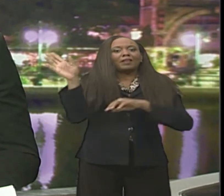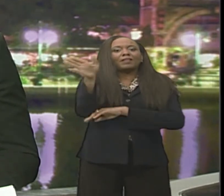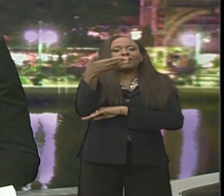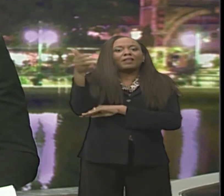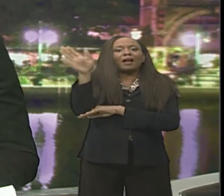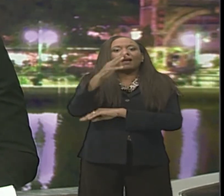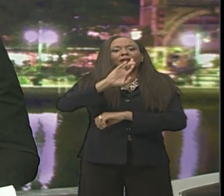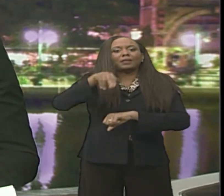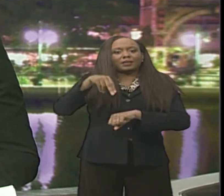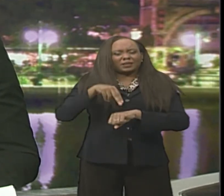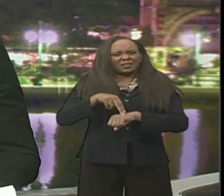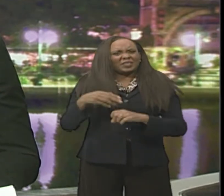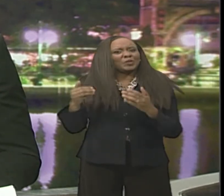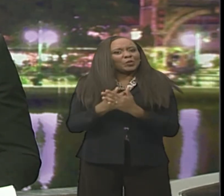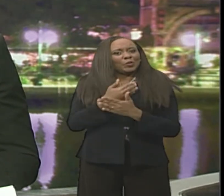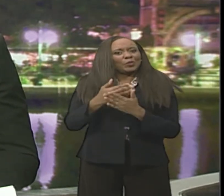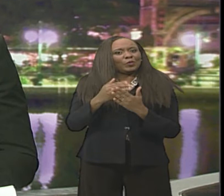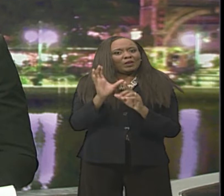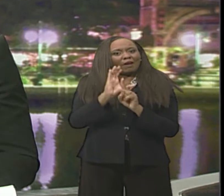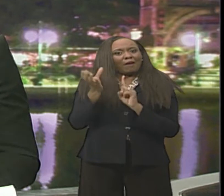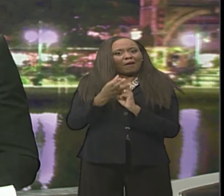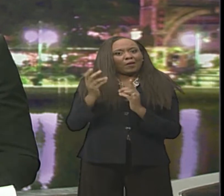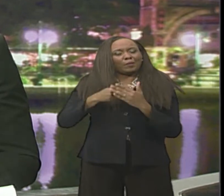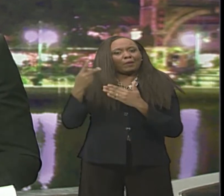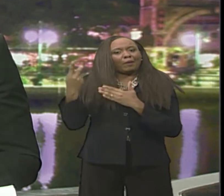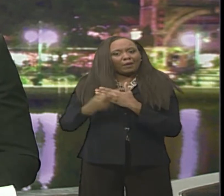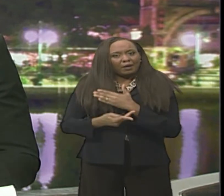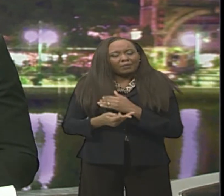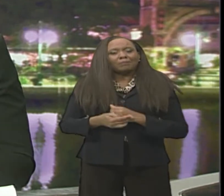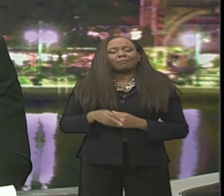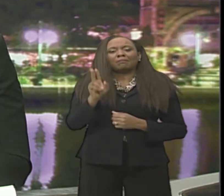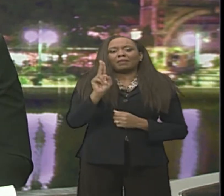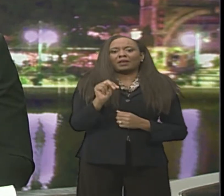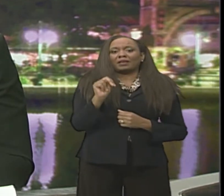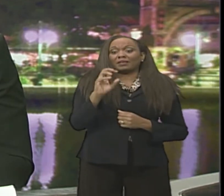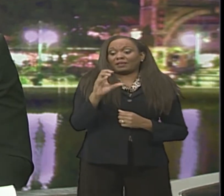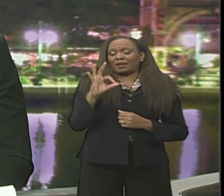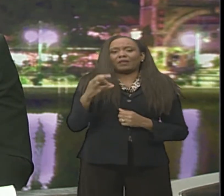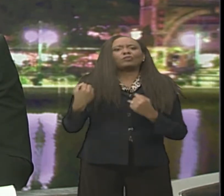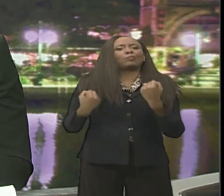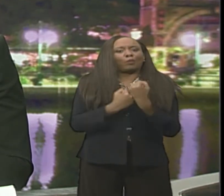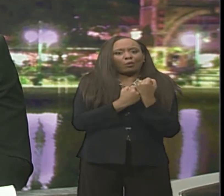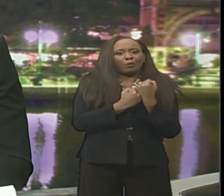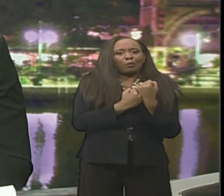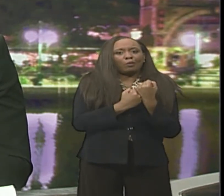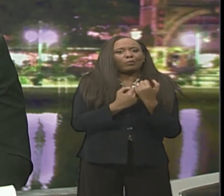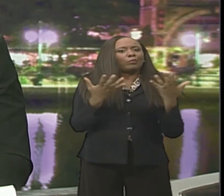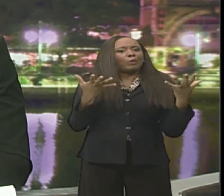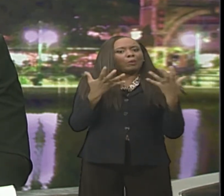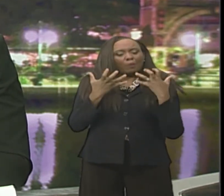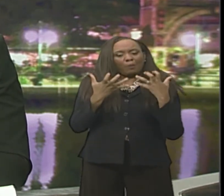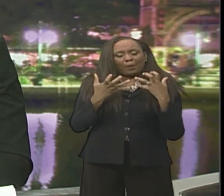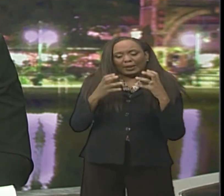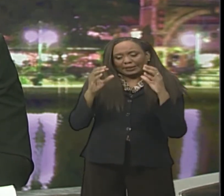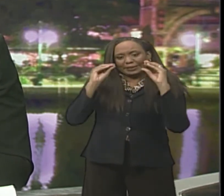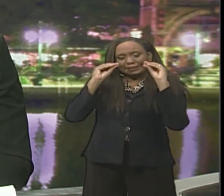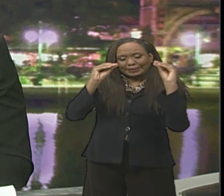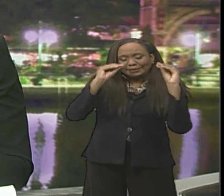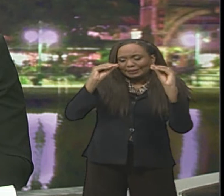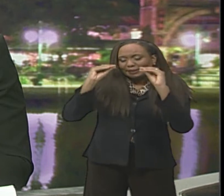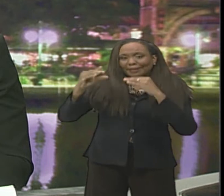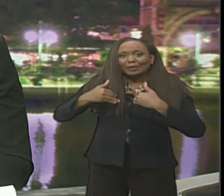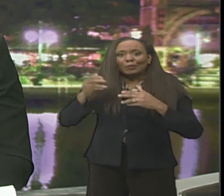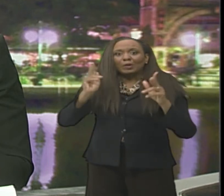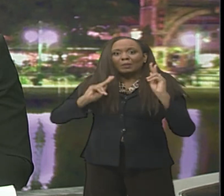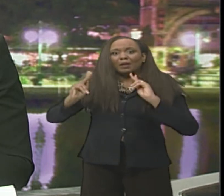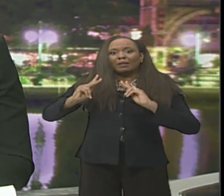joint cultural program endorsed by the National Cultural Foundation that's seeking to pass on the knowledge and skill to young people